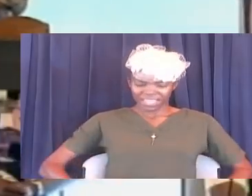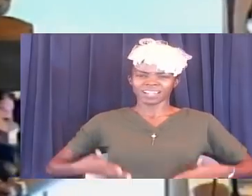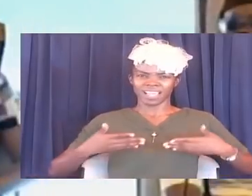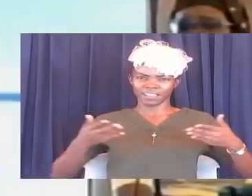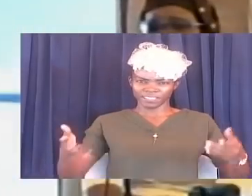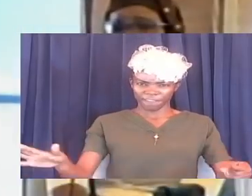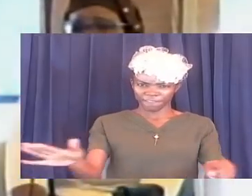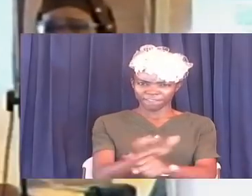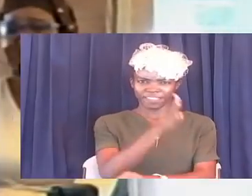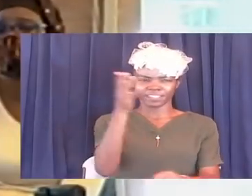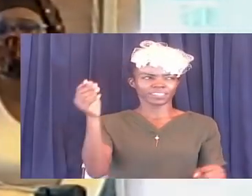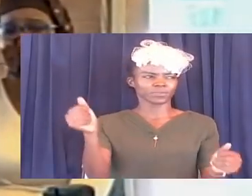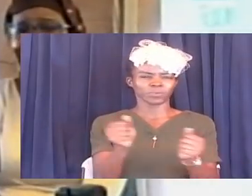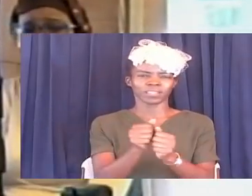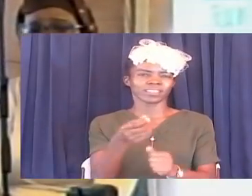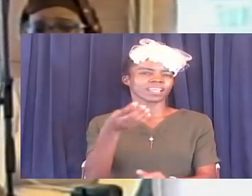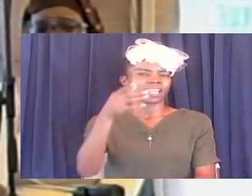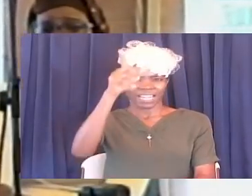line, Lord.